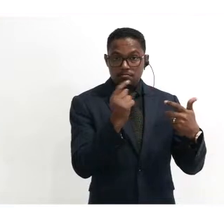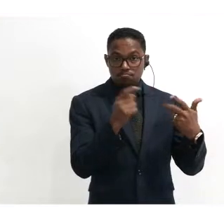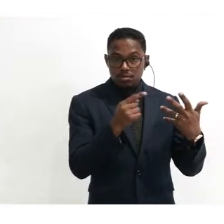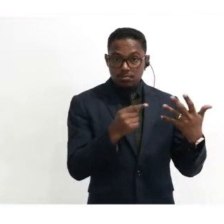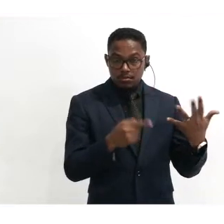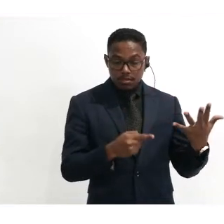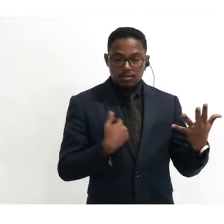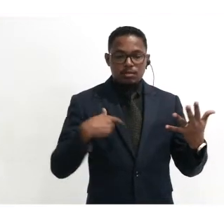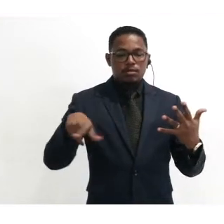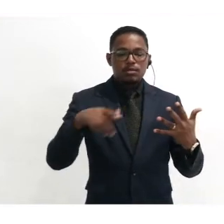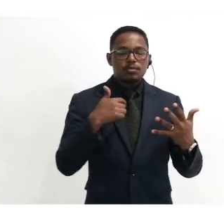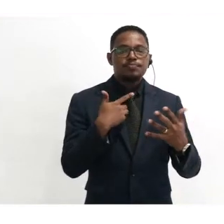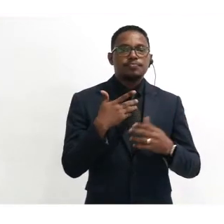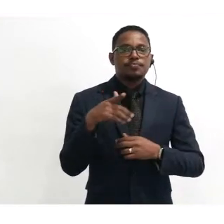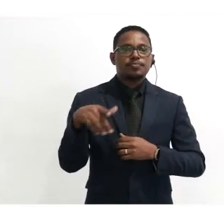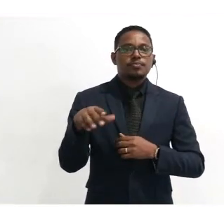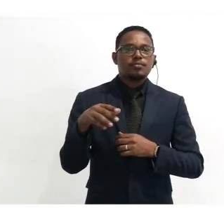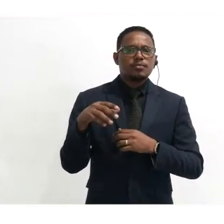JEDEC,